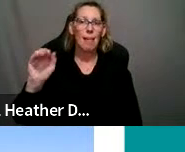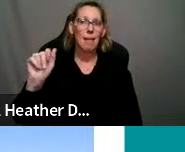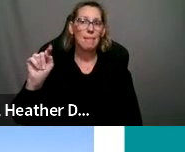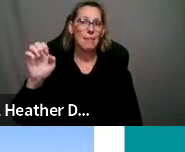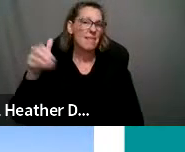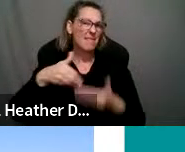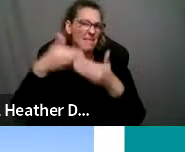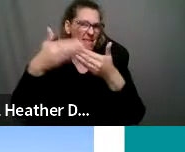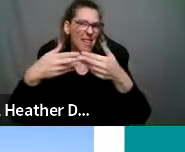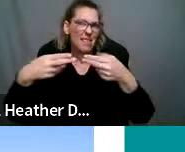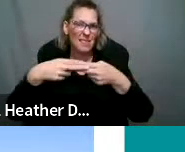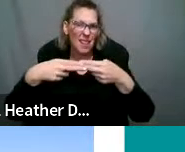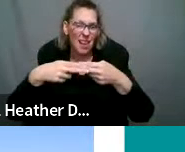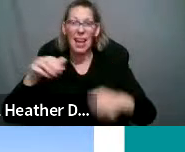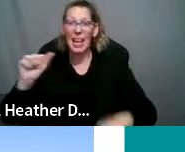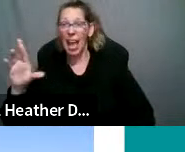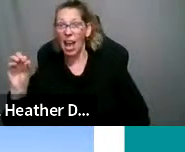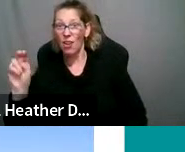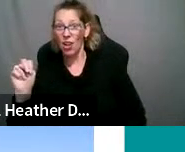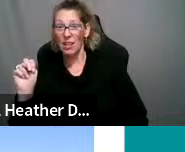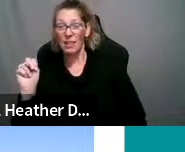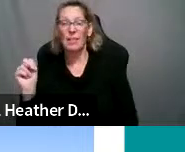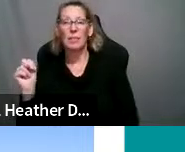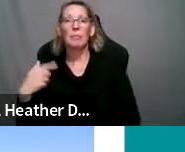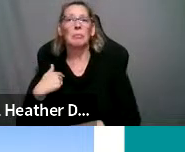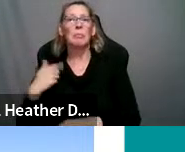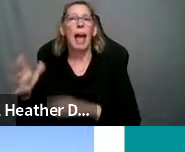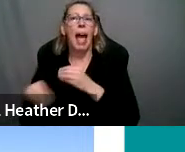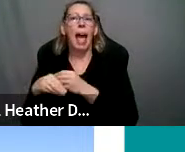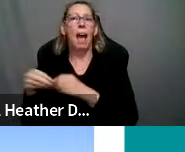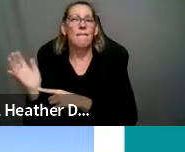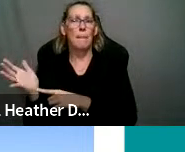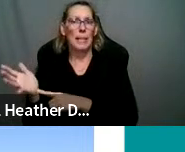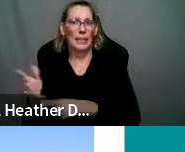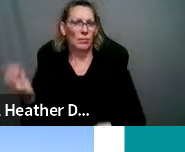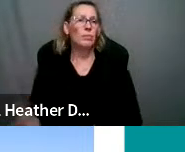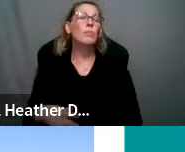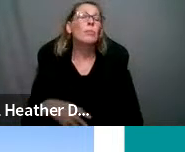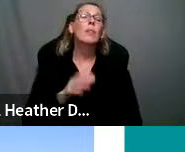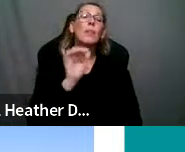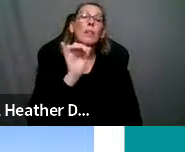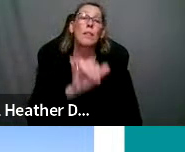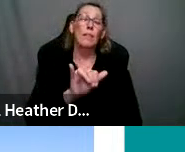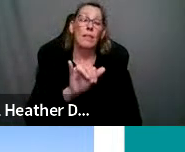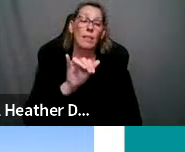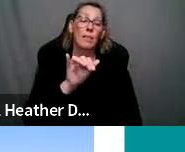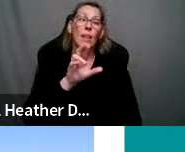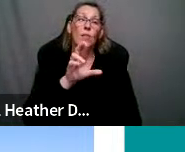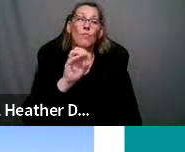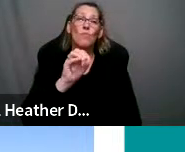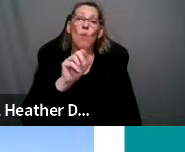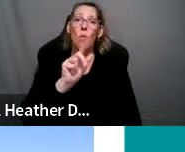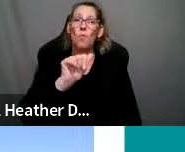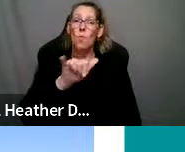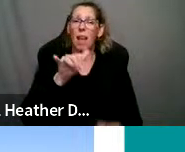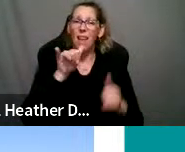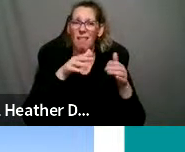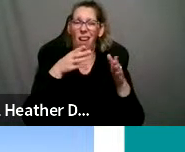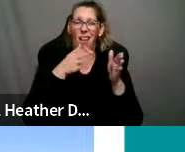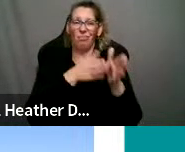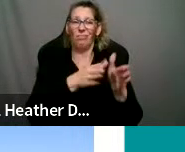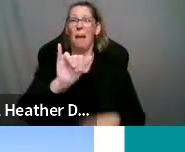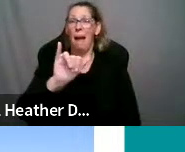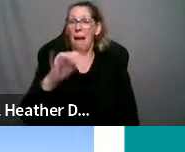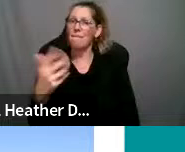slide. Water quality. Right now, most of the roadways, including the mainline I-5, is